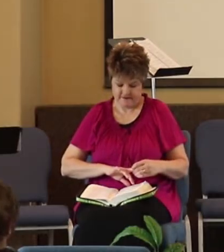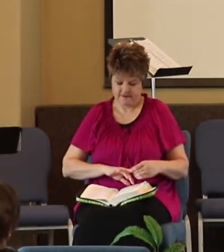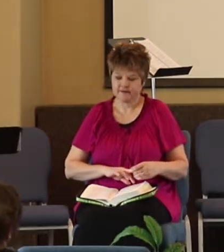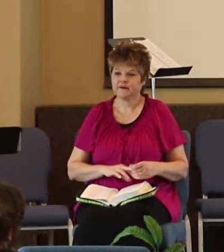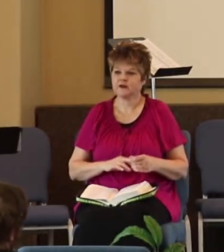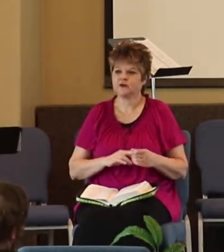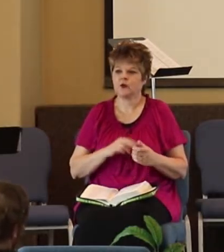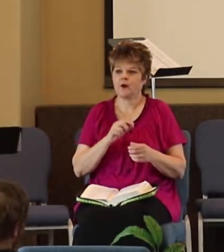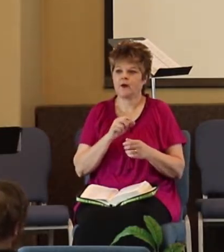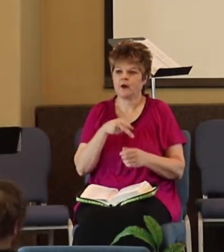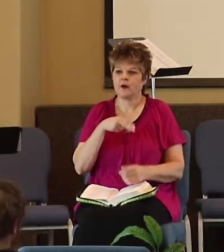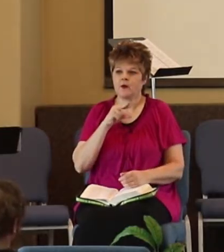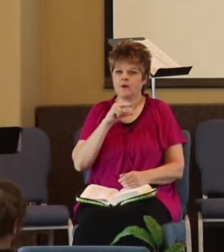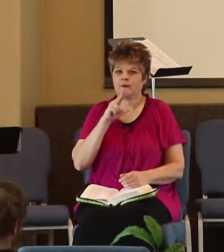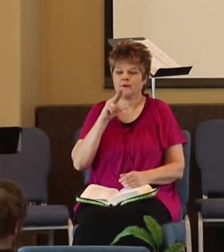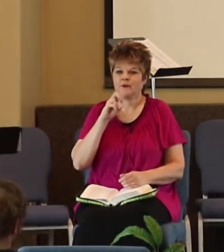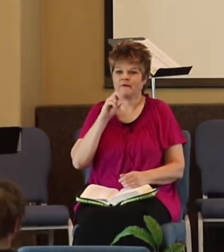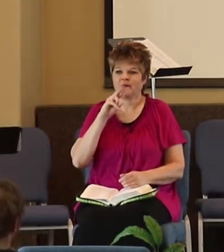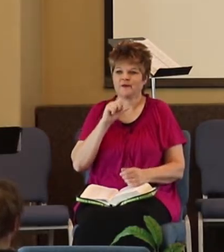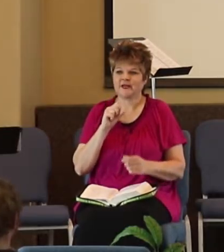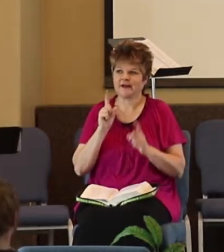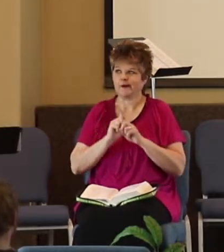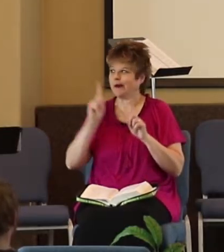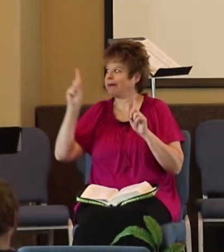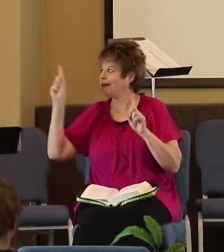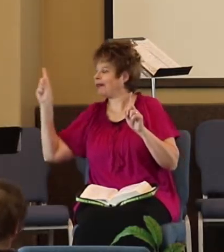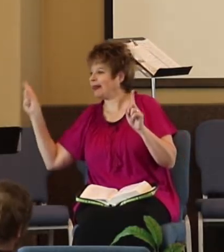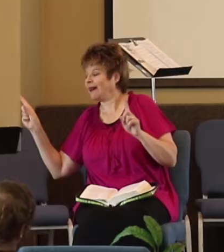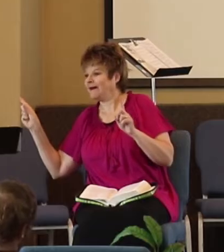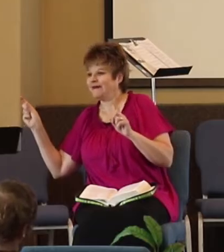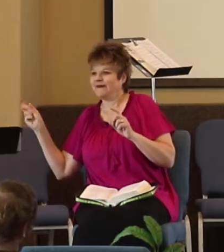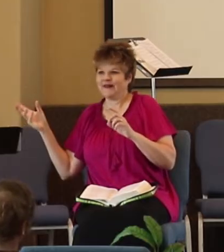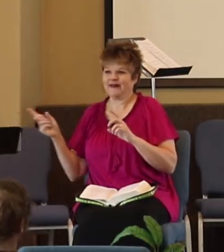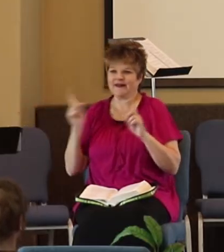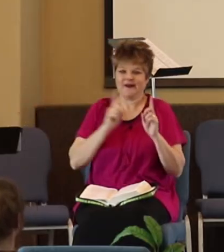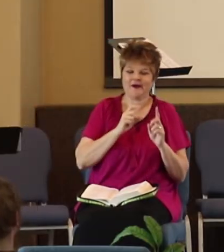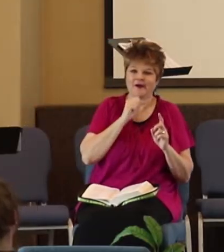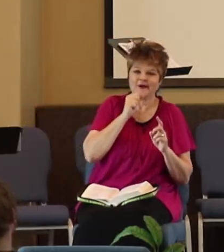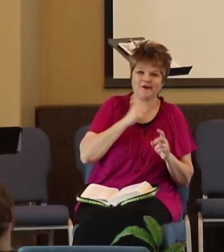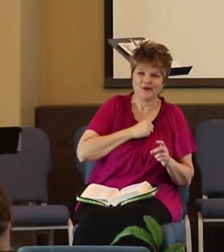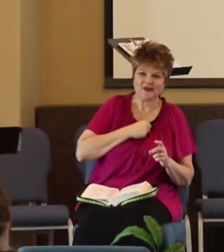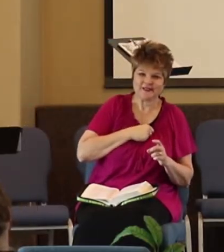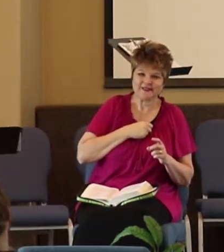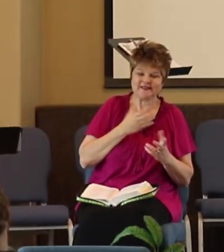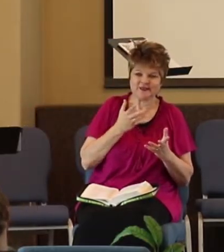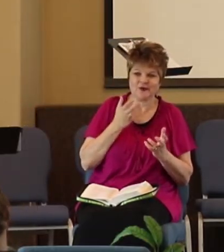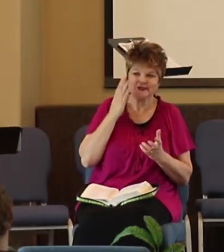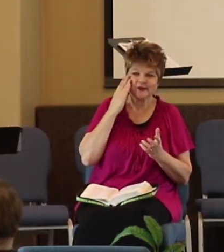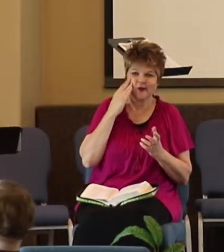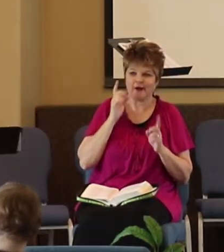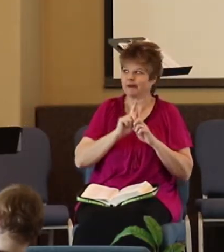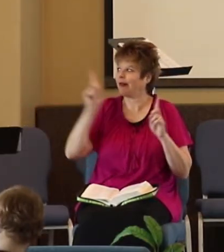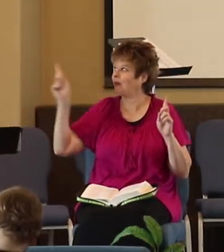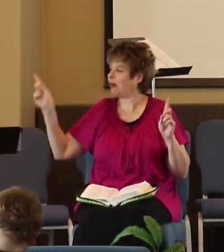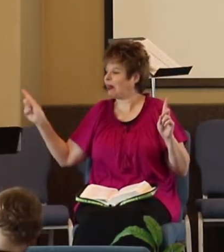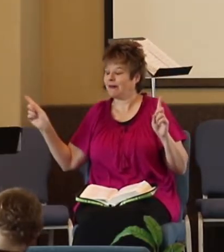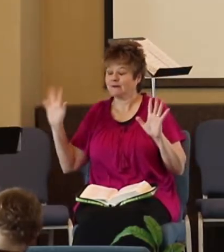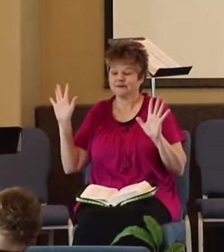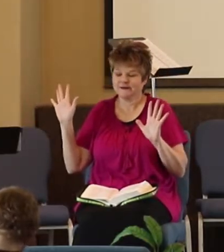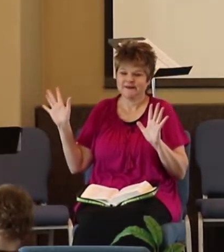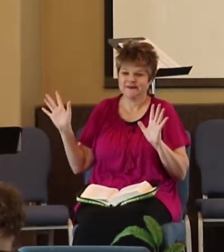Proverbs 9:6 says this. Sorry, I went on a little rant there. I'm not really apologizing. I just want you to know I realize that I did that.